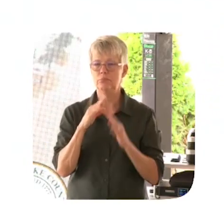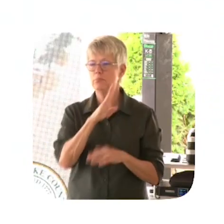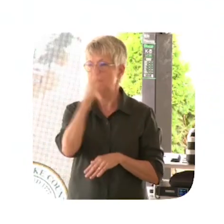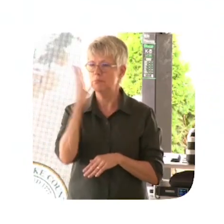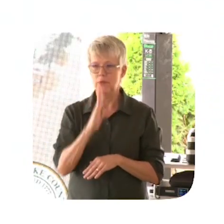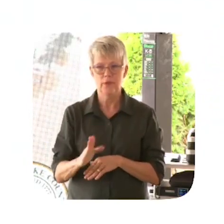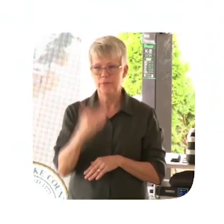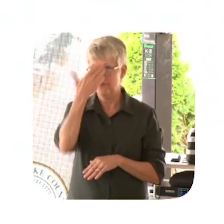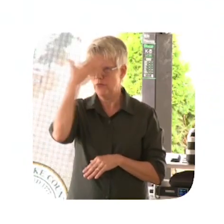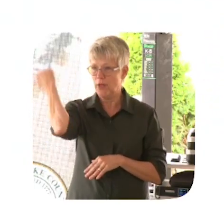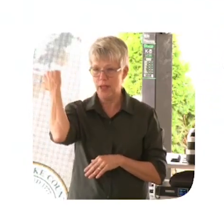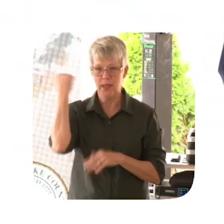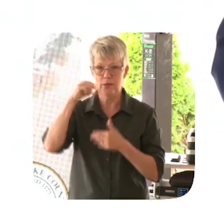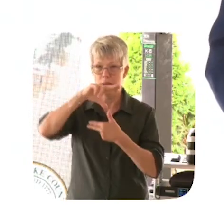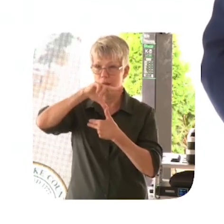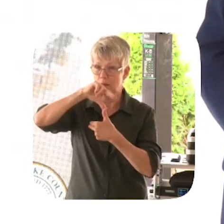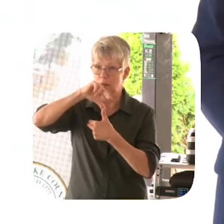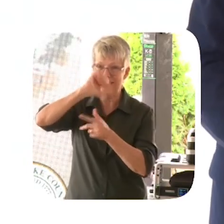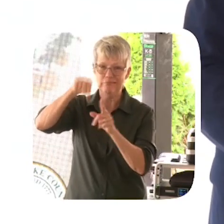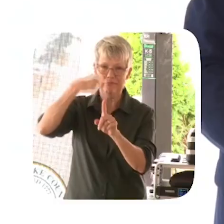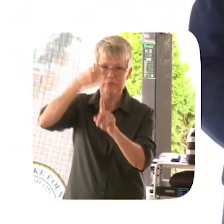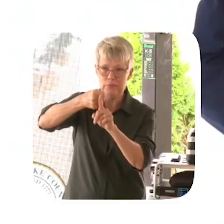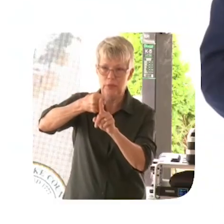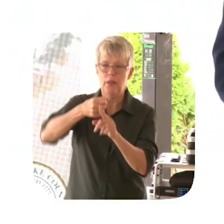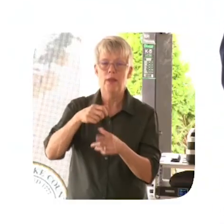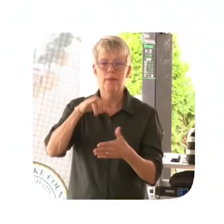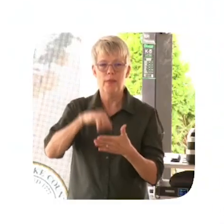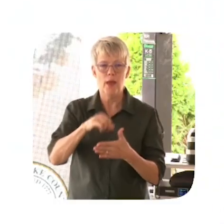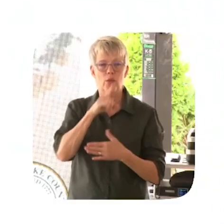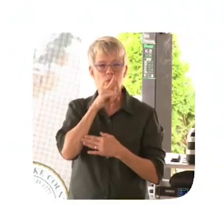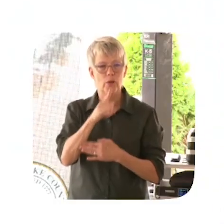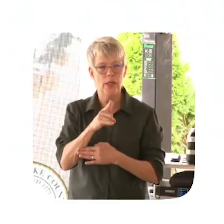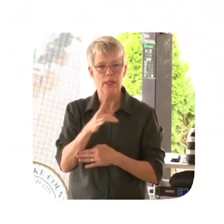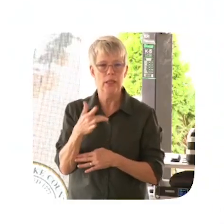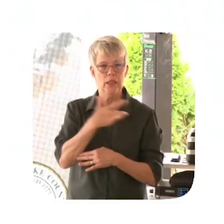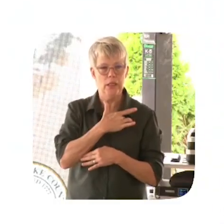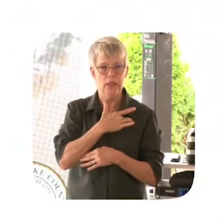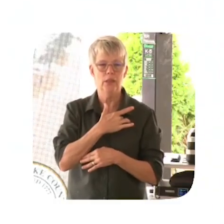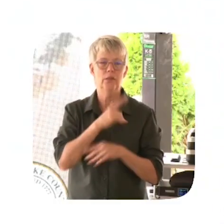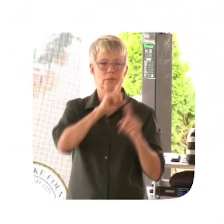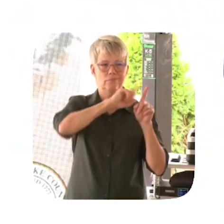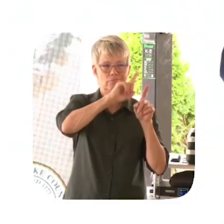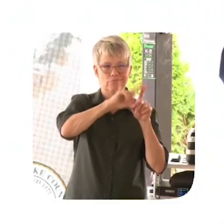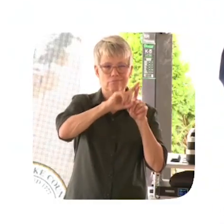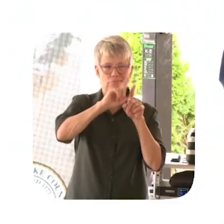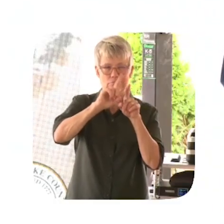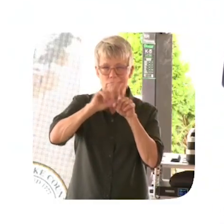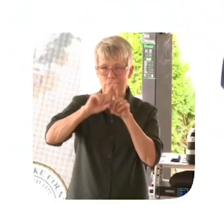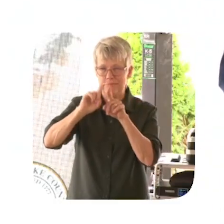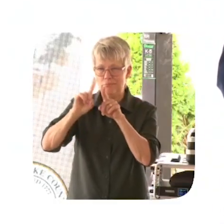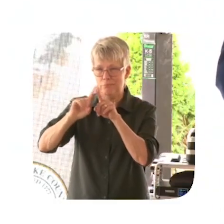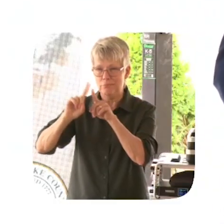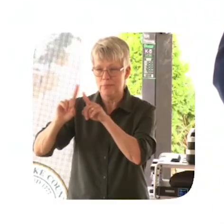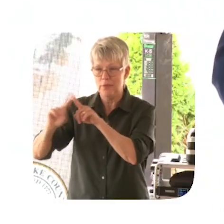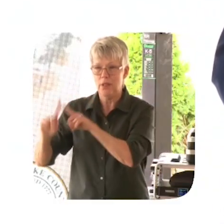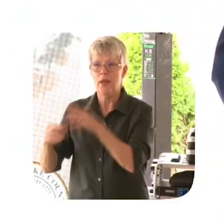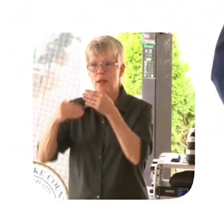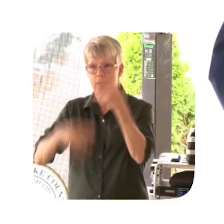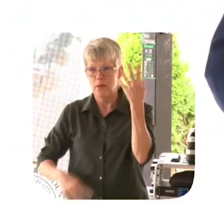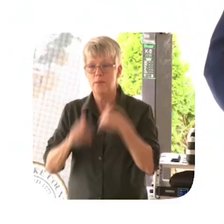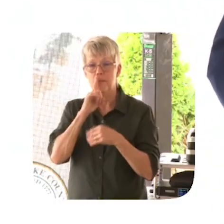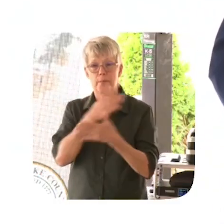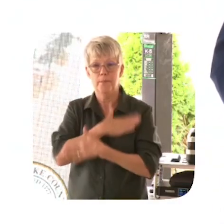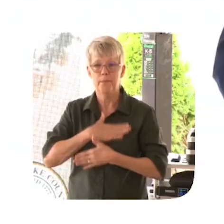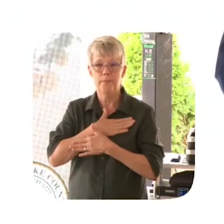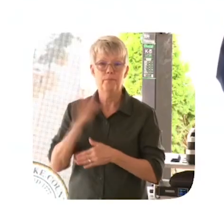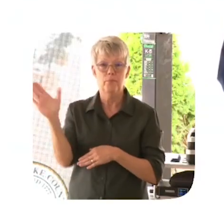Helene. It was quite an event, impacted us all in many different ways. And again, appreciate so much